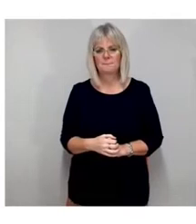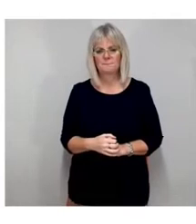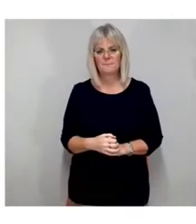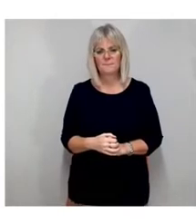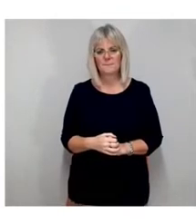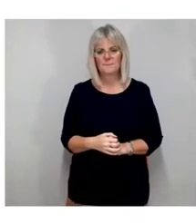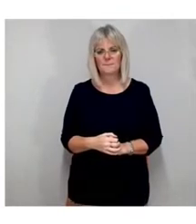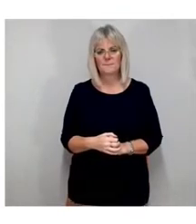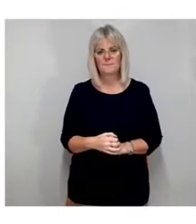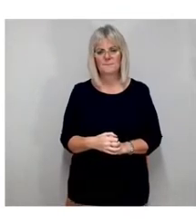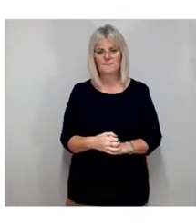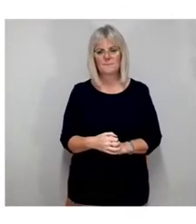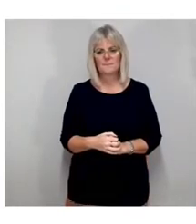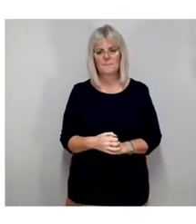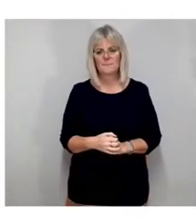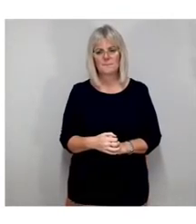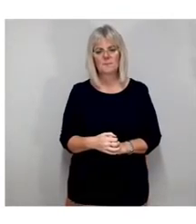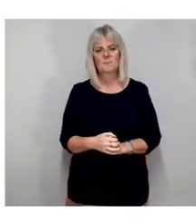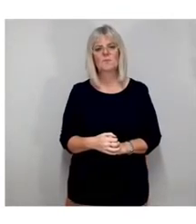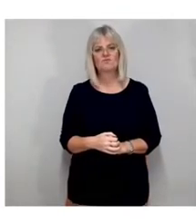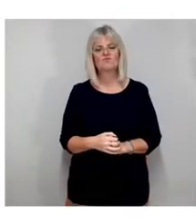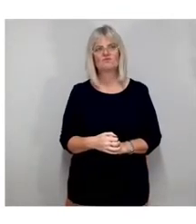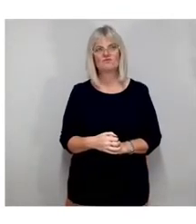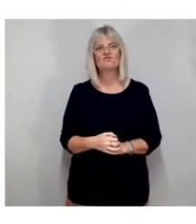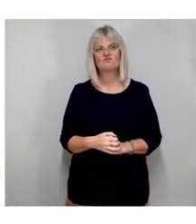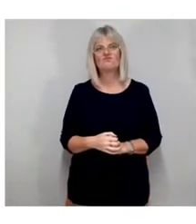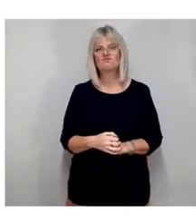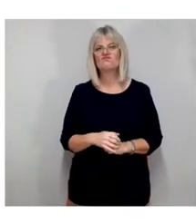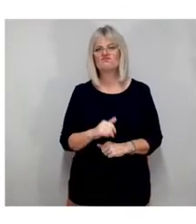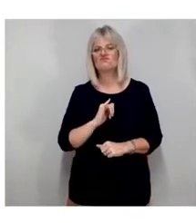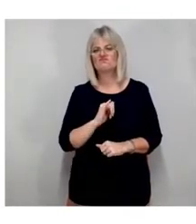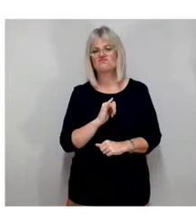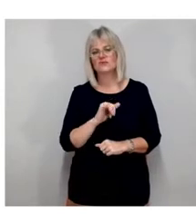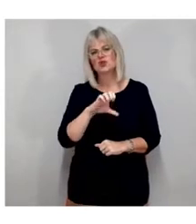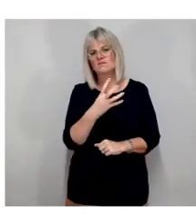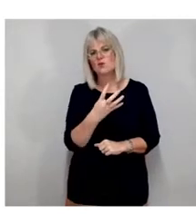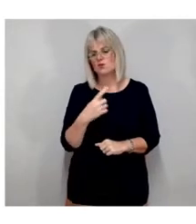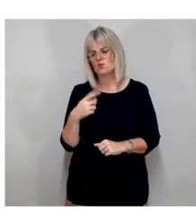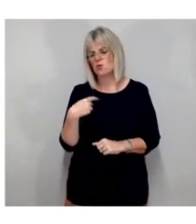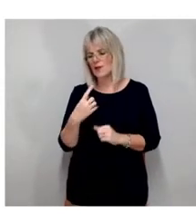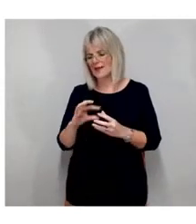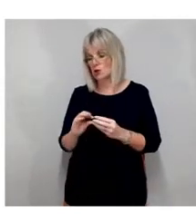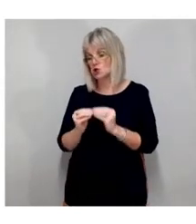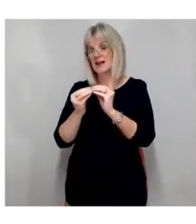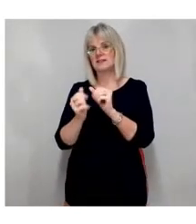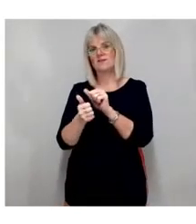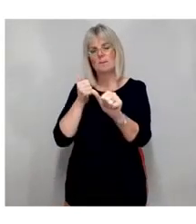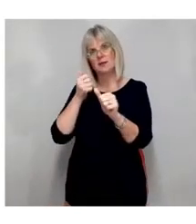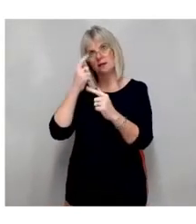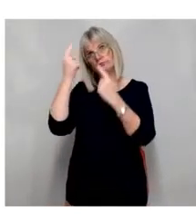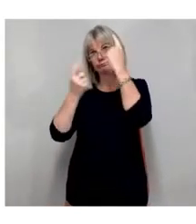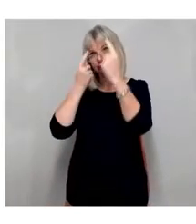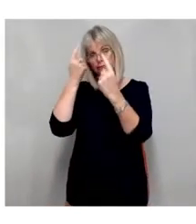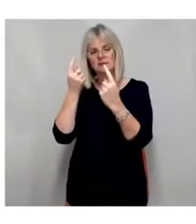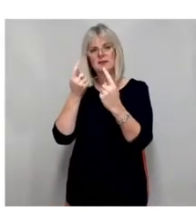Yeah, I think, as you say, we are like Channel 4, a creative company, and creative companies by definition have the ability to inspire people.